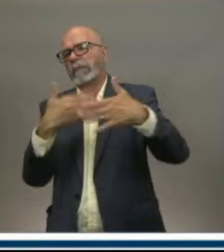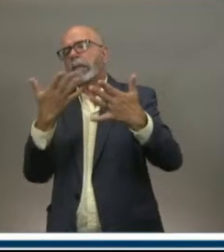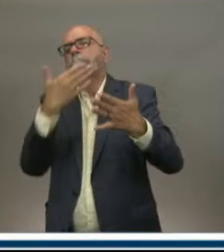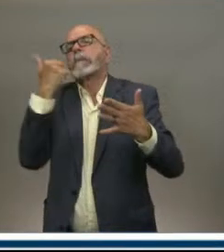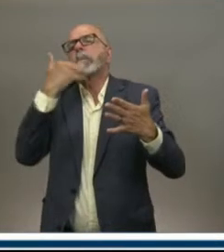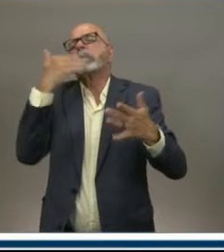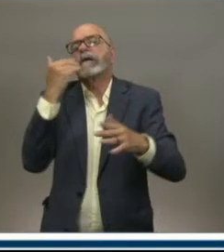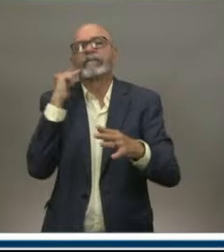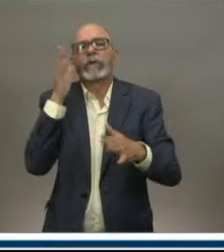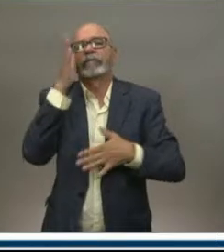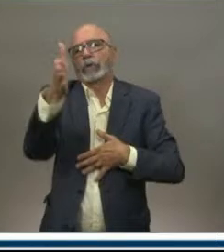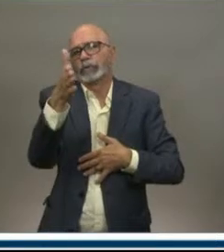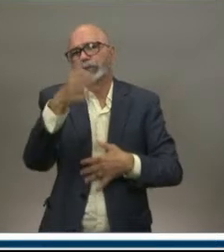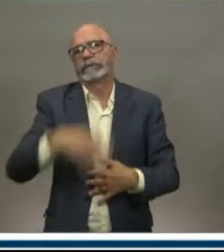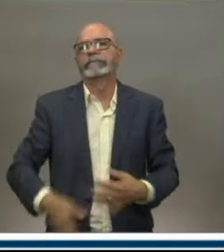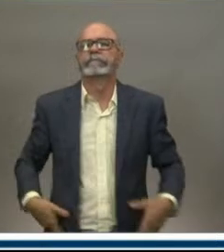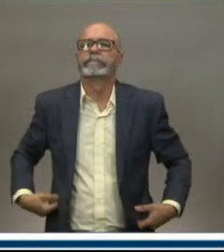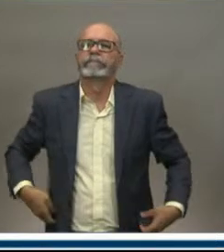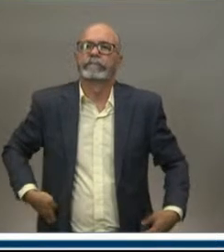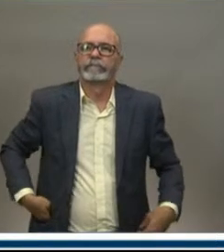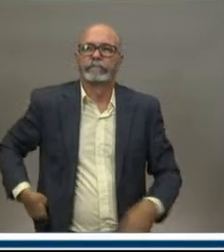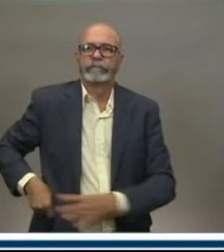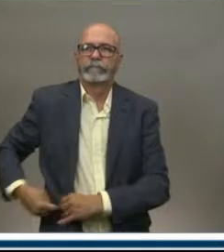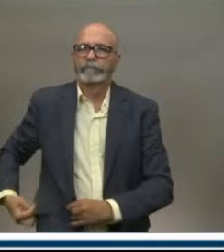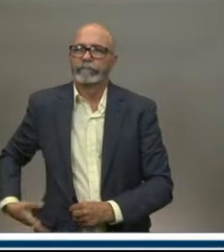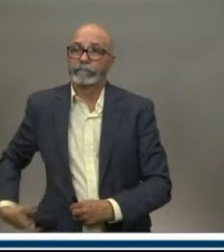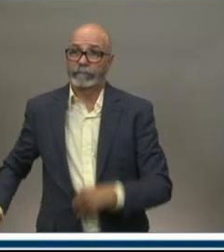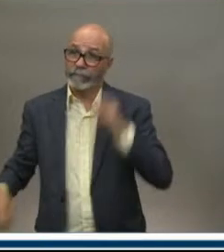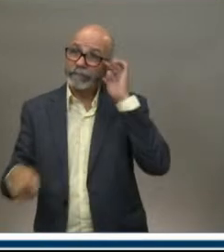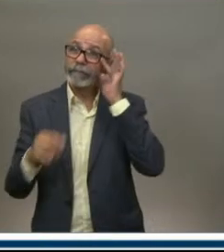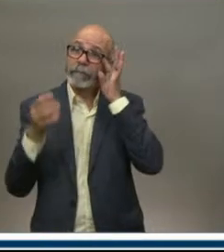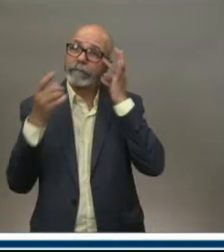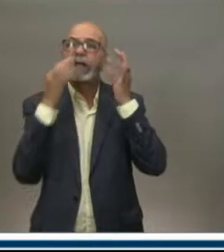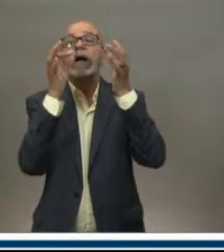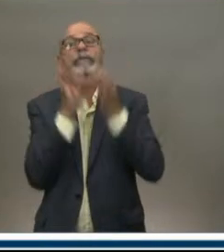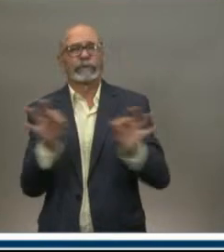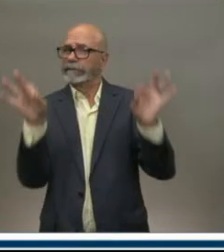it's not just the clinical response that's important, but also